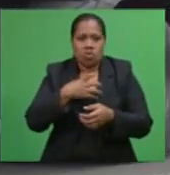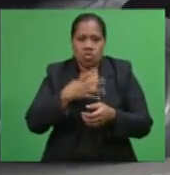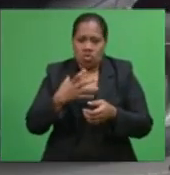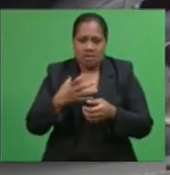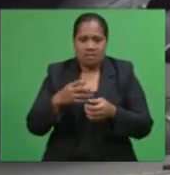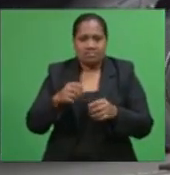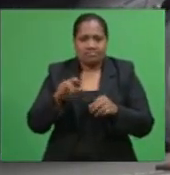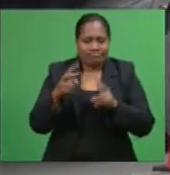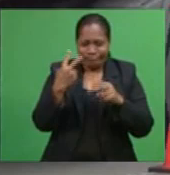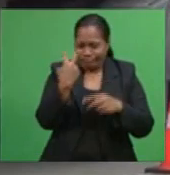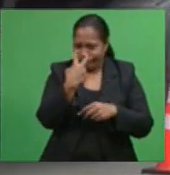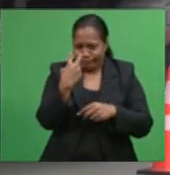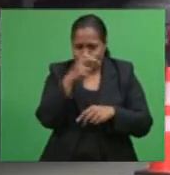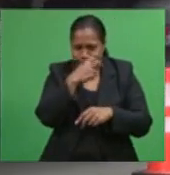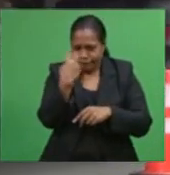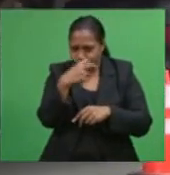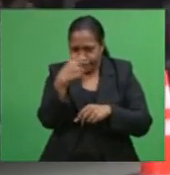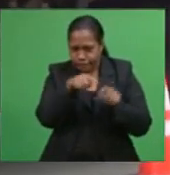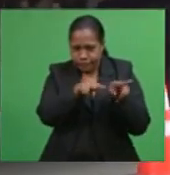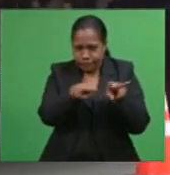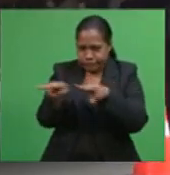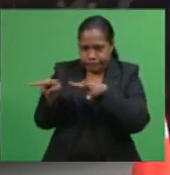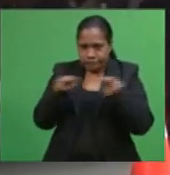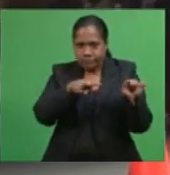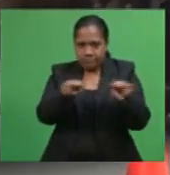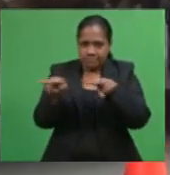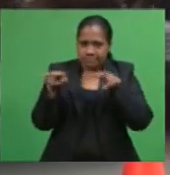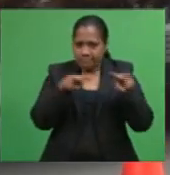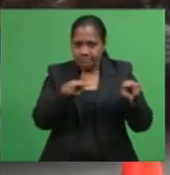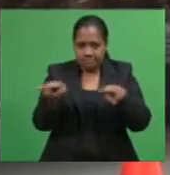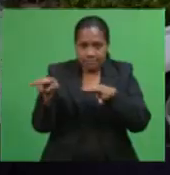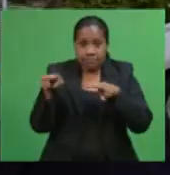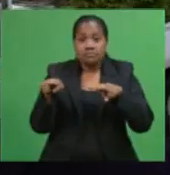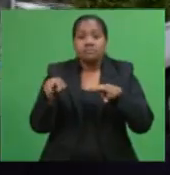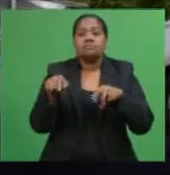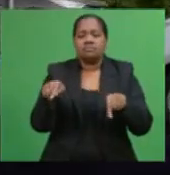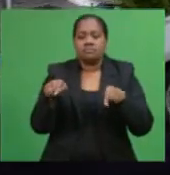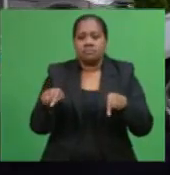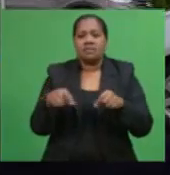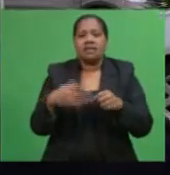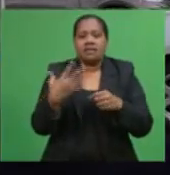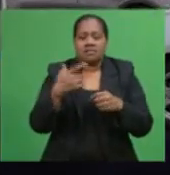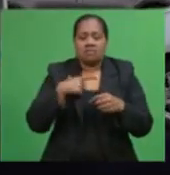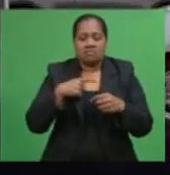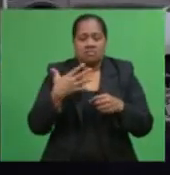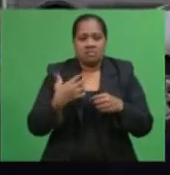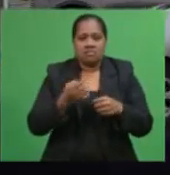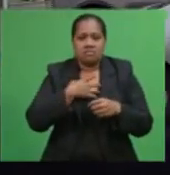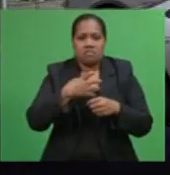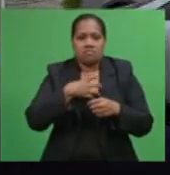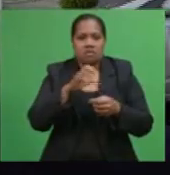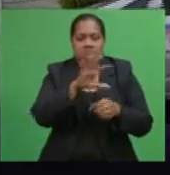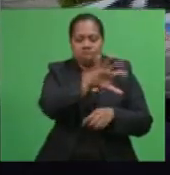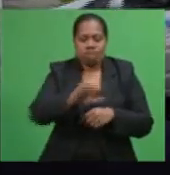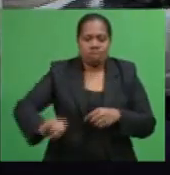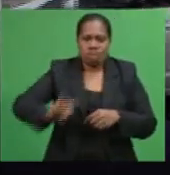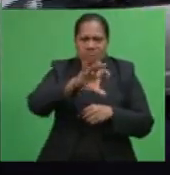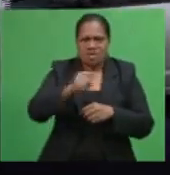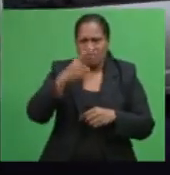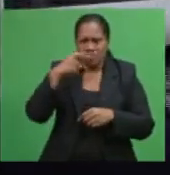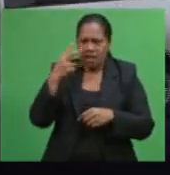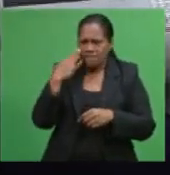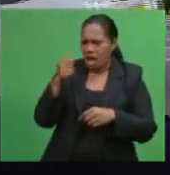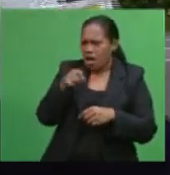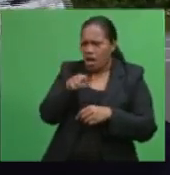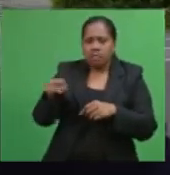in densely populated areas. He says this has led to several arrests where people were found walking around or